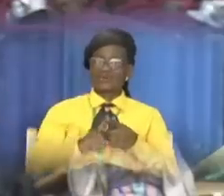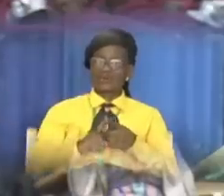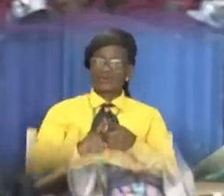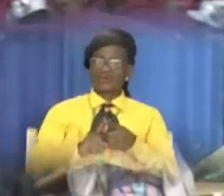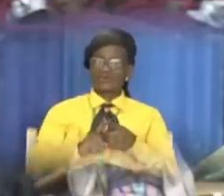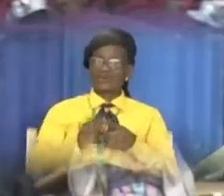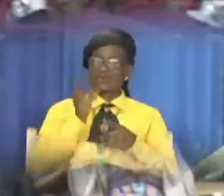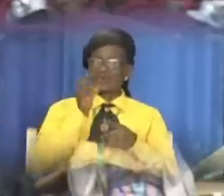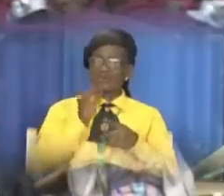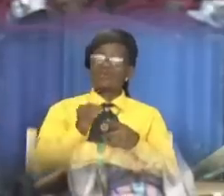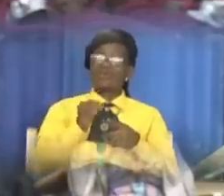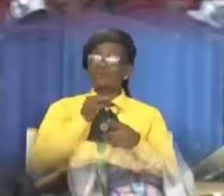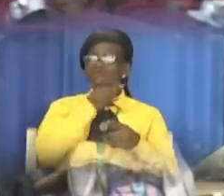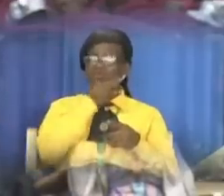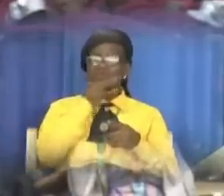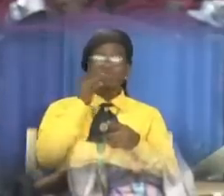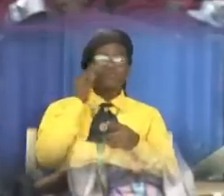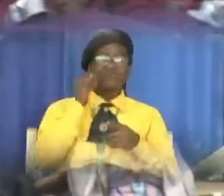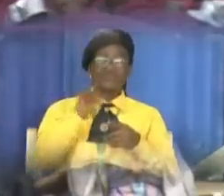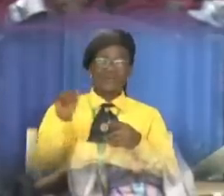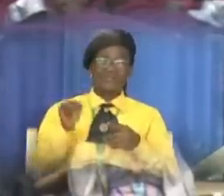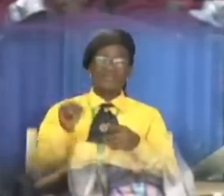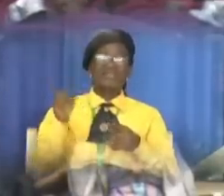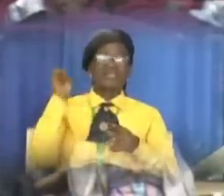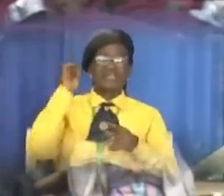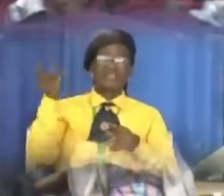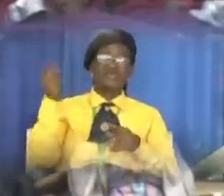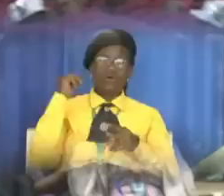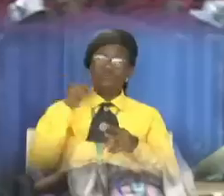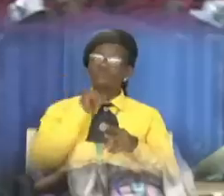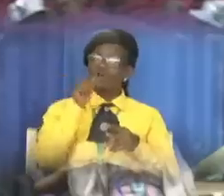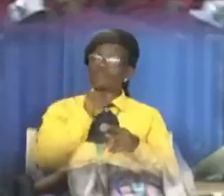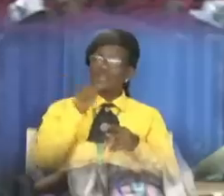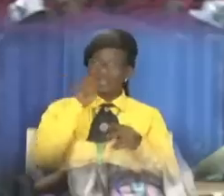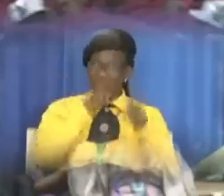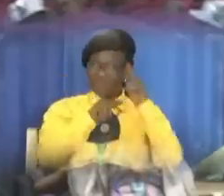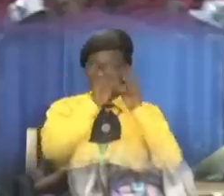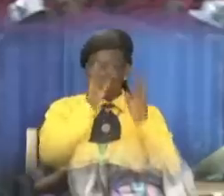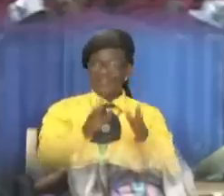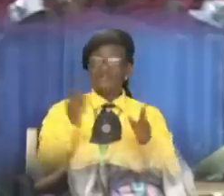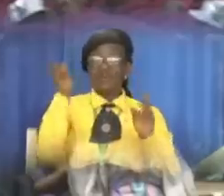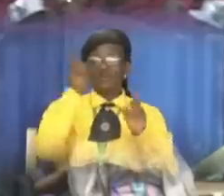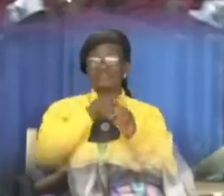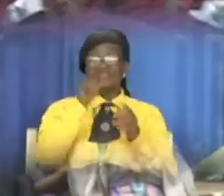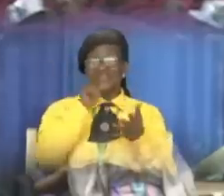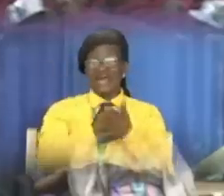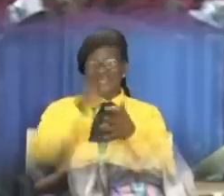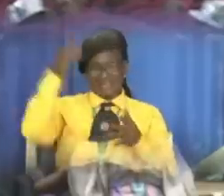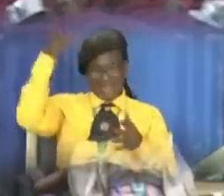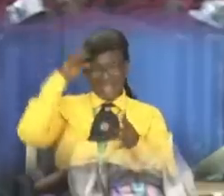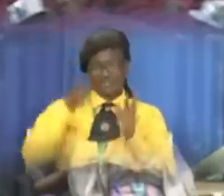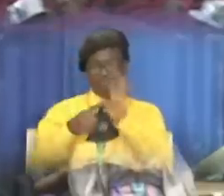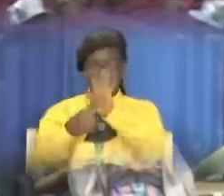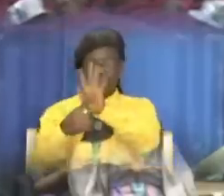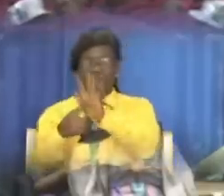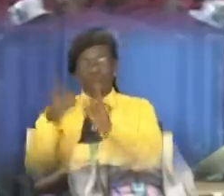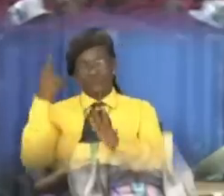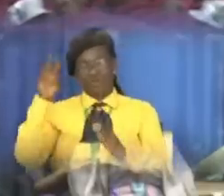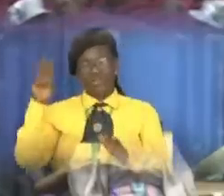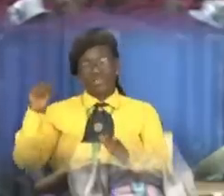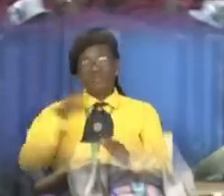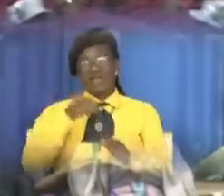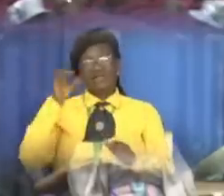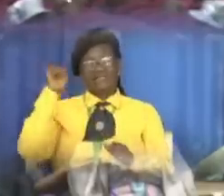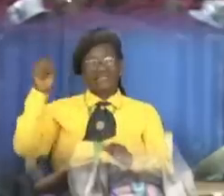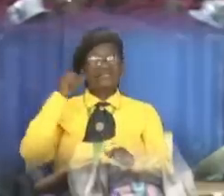But he wasn't a prophet until that light shone for him and his eyes opened and he began